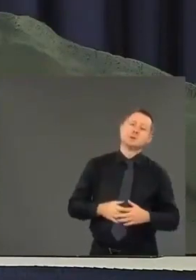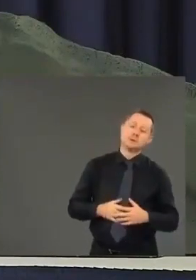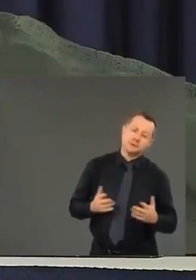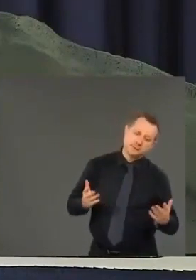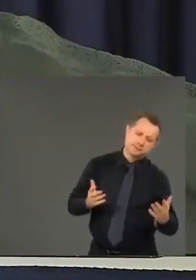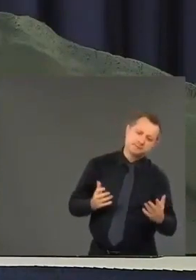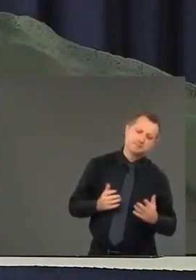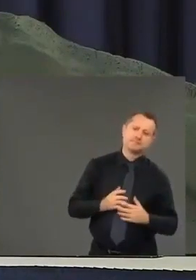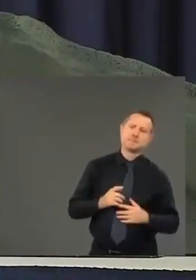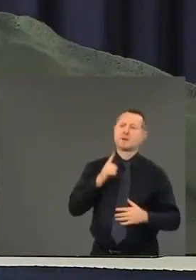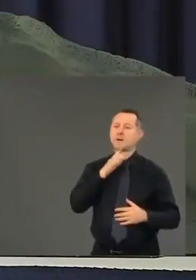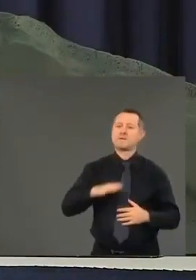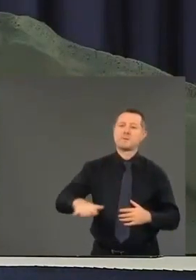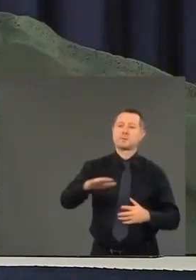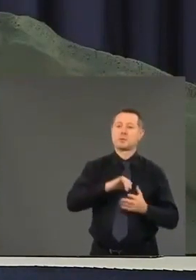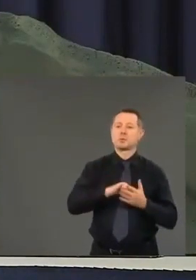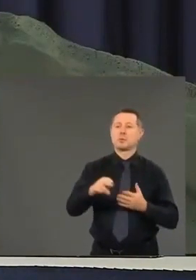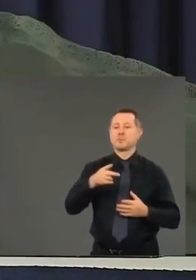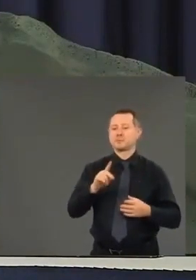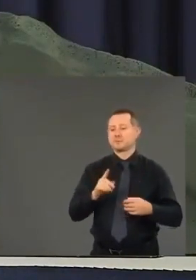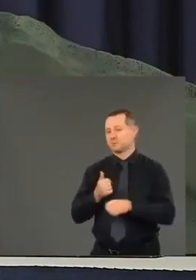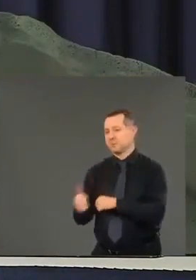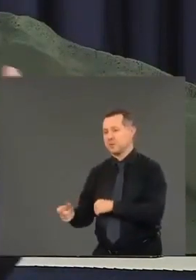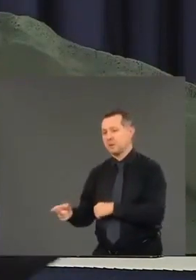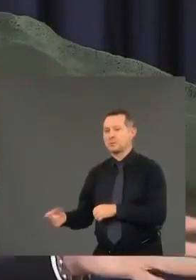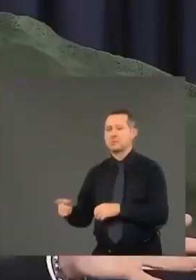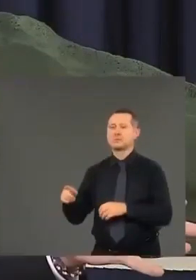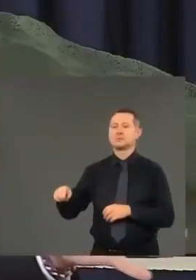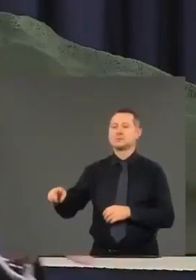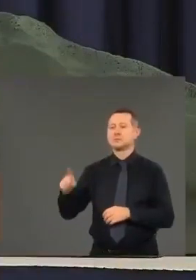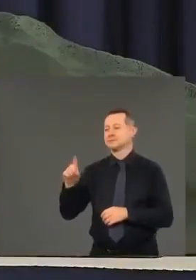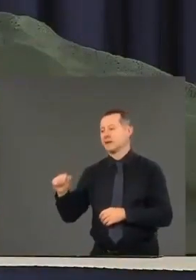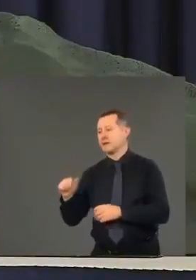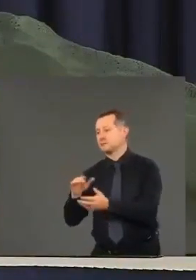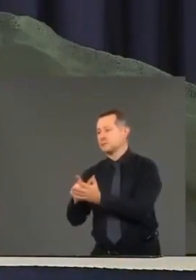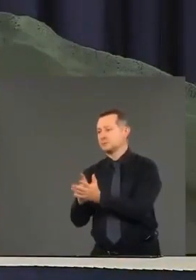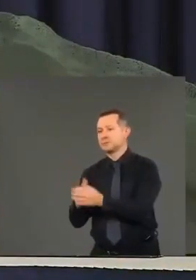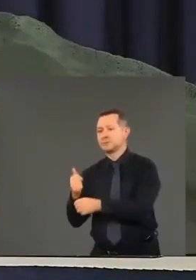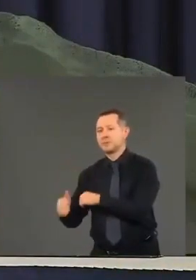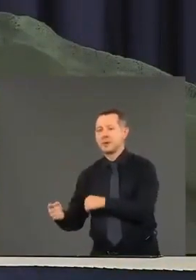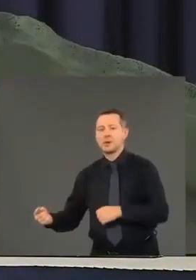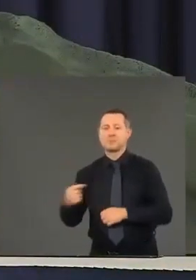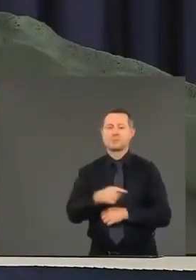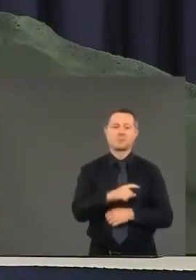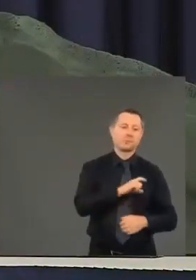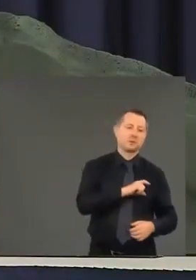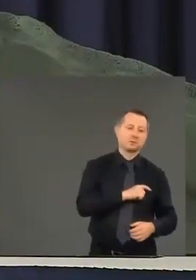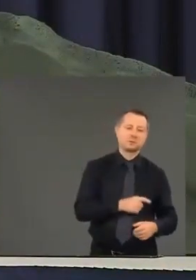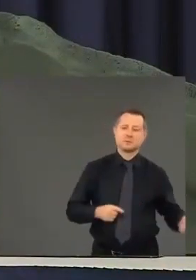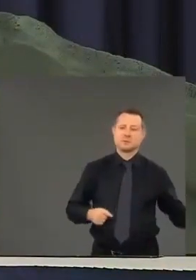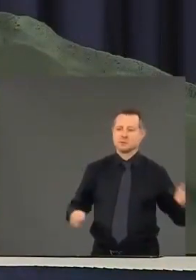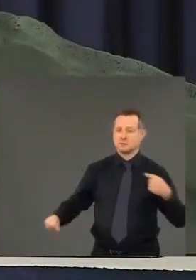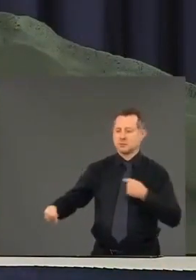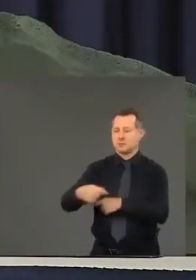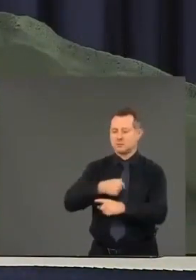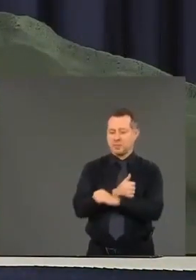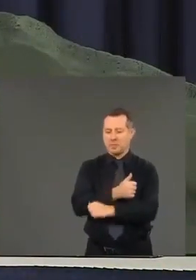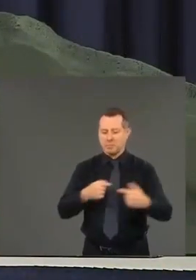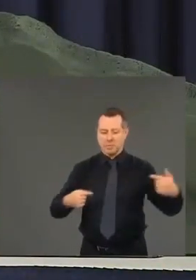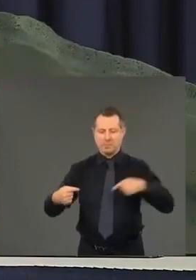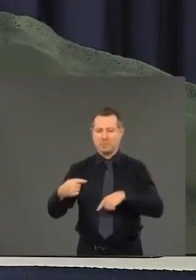defensive. NYPD blames this one, blames the DA. DAs blame NYPD. That's why you